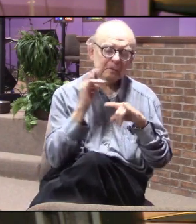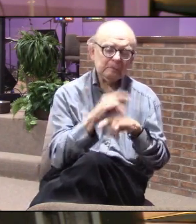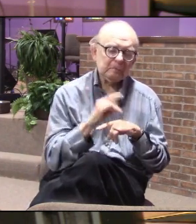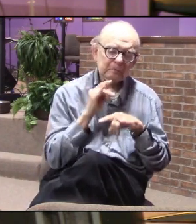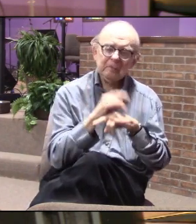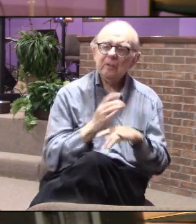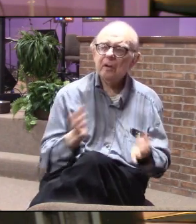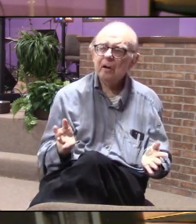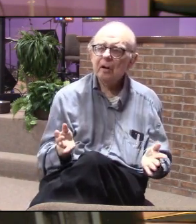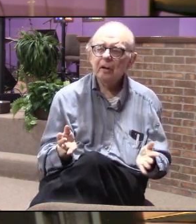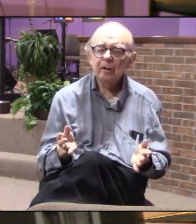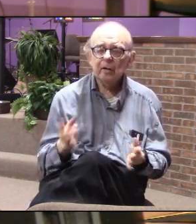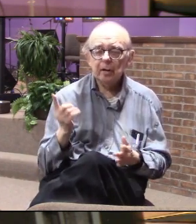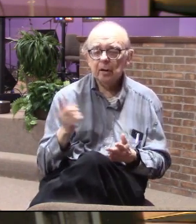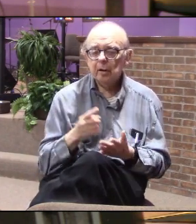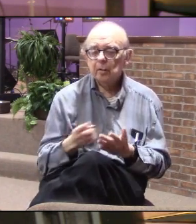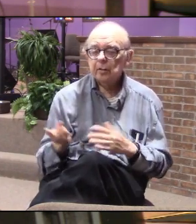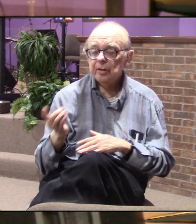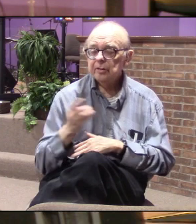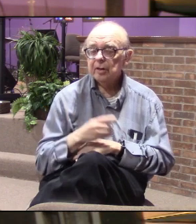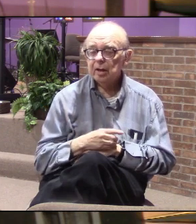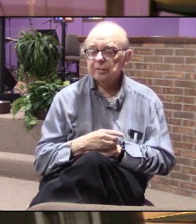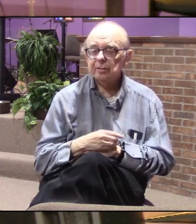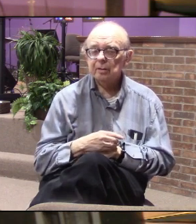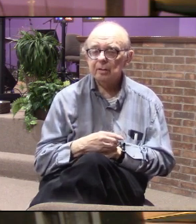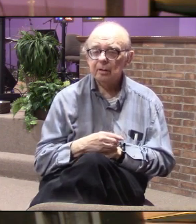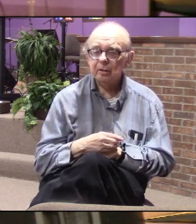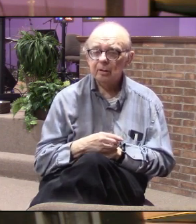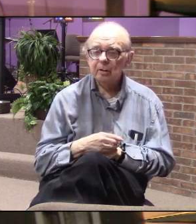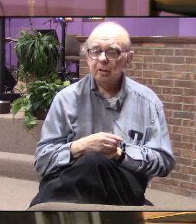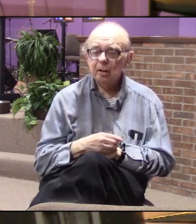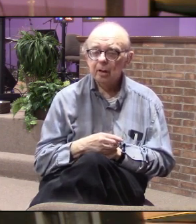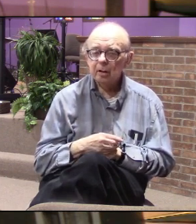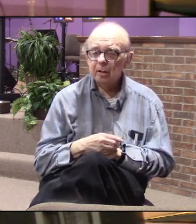us. One of these days,